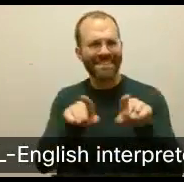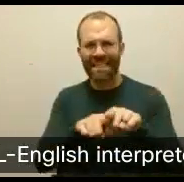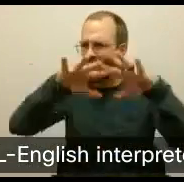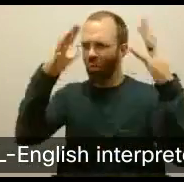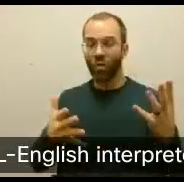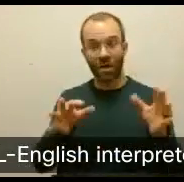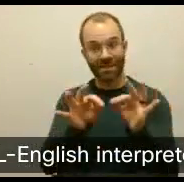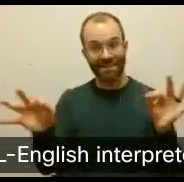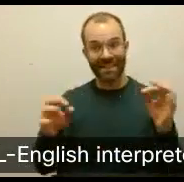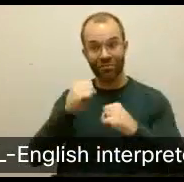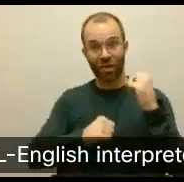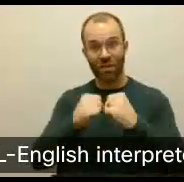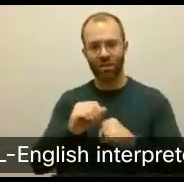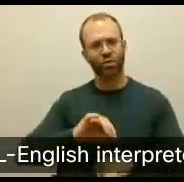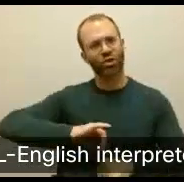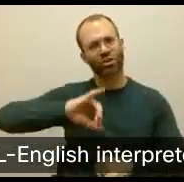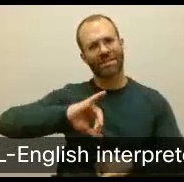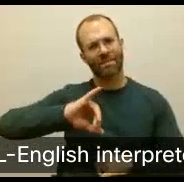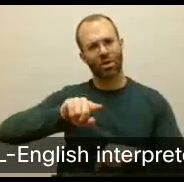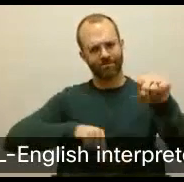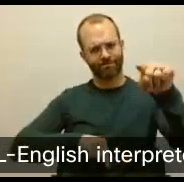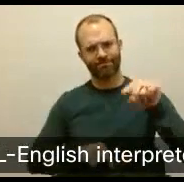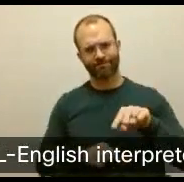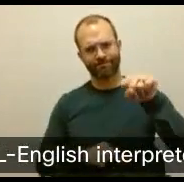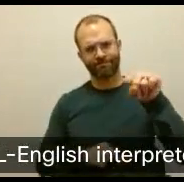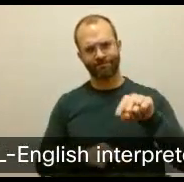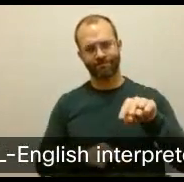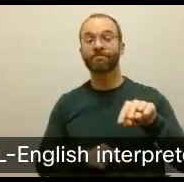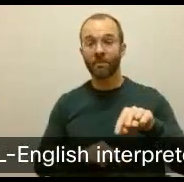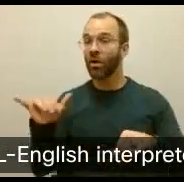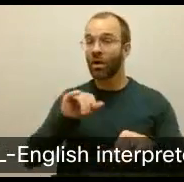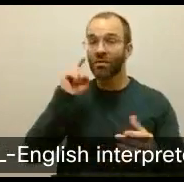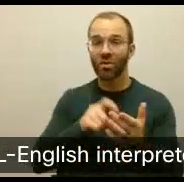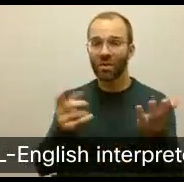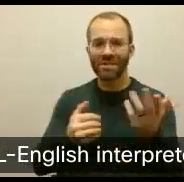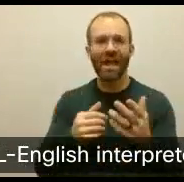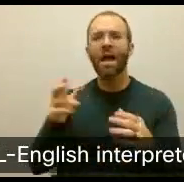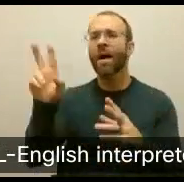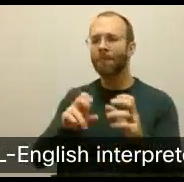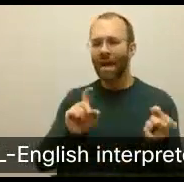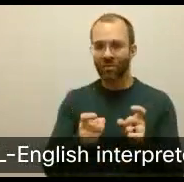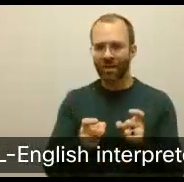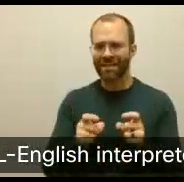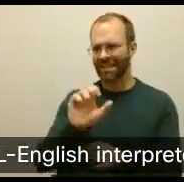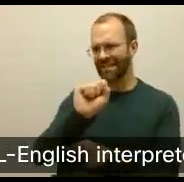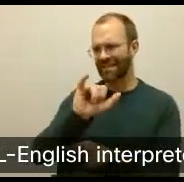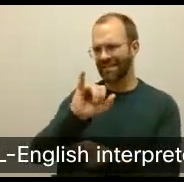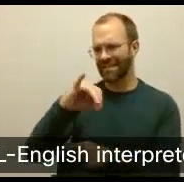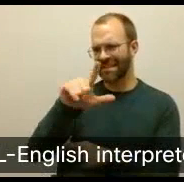sentence structure is very similar. Also note in the paraphrase, it says, it's likely that simply approximately